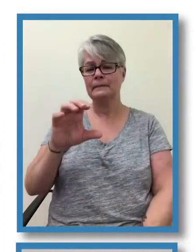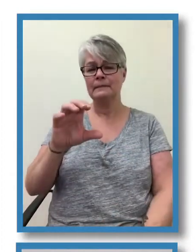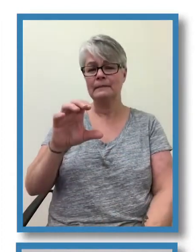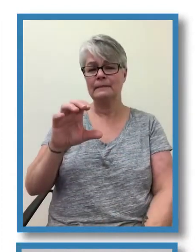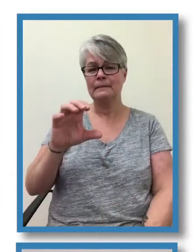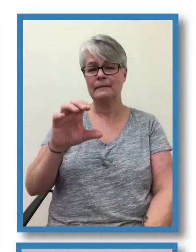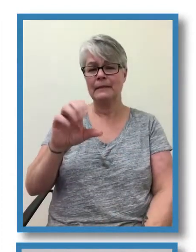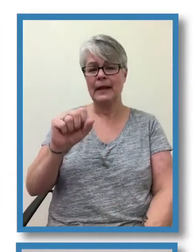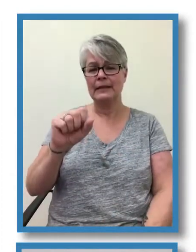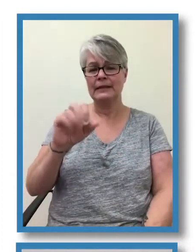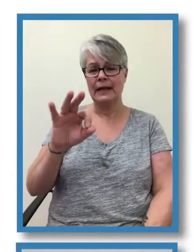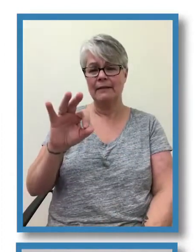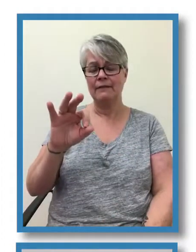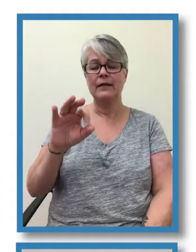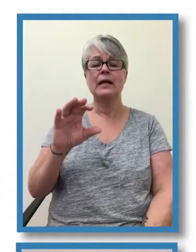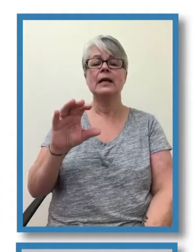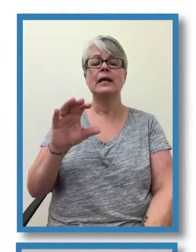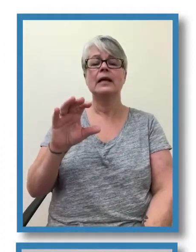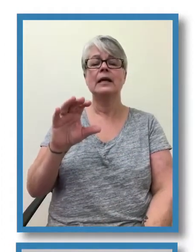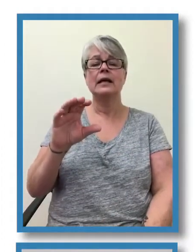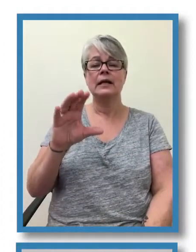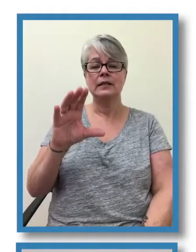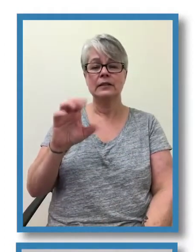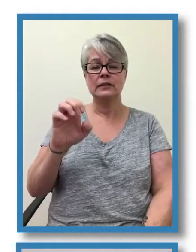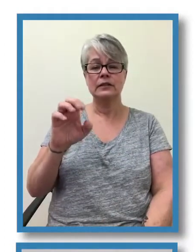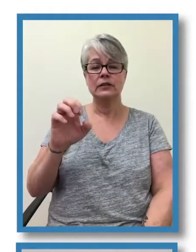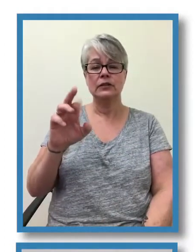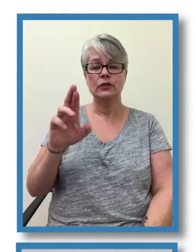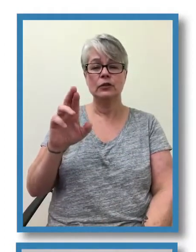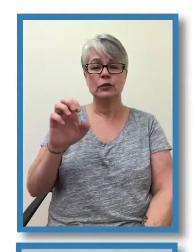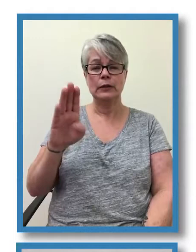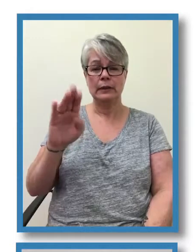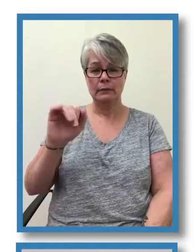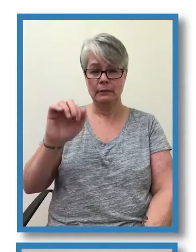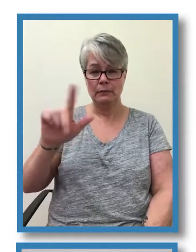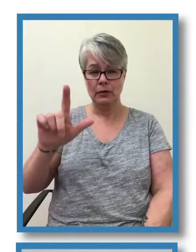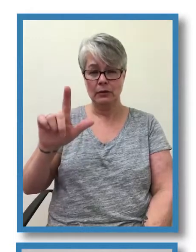to the tailbone and then back up again outside the